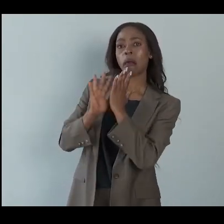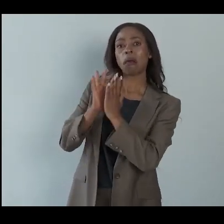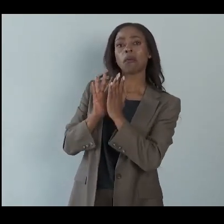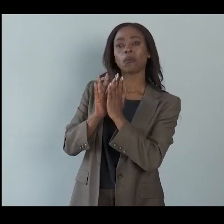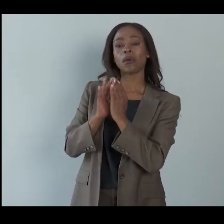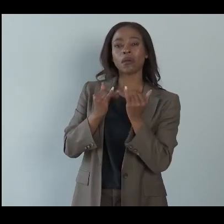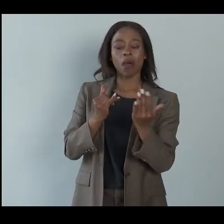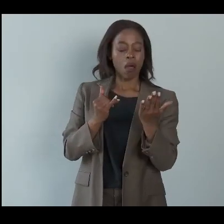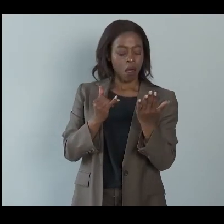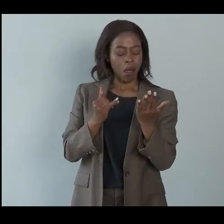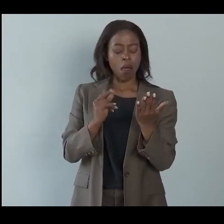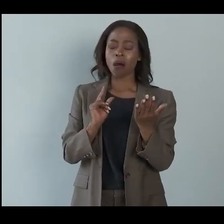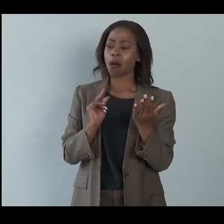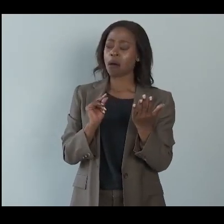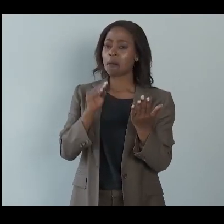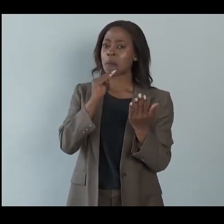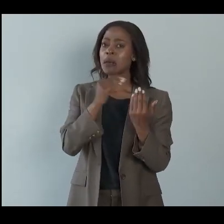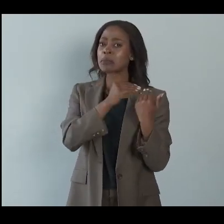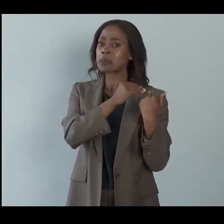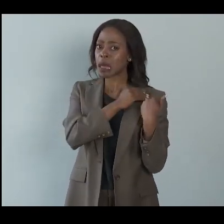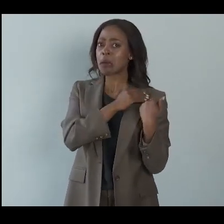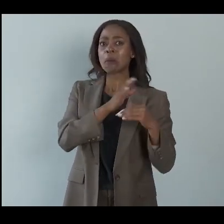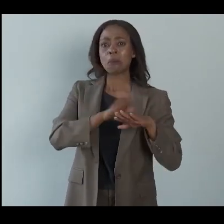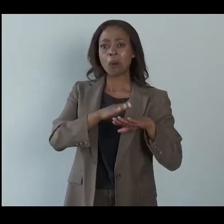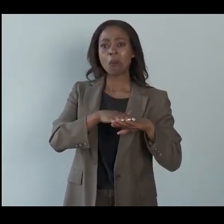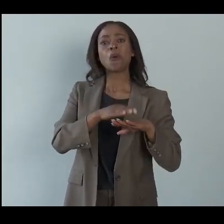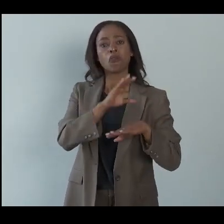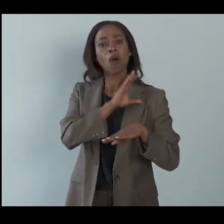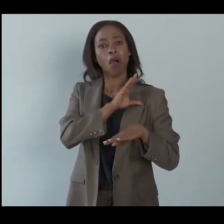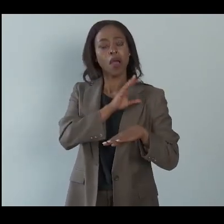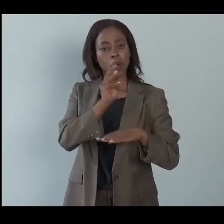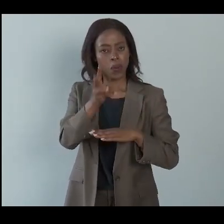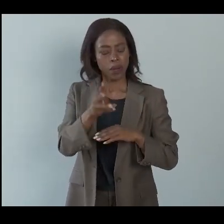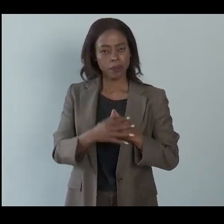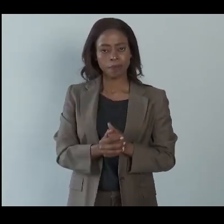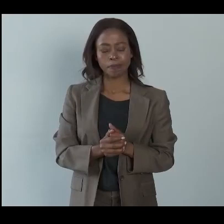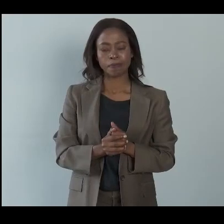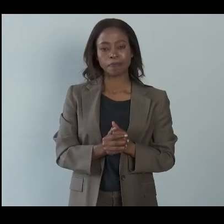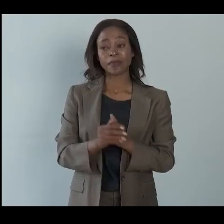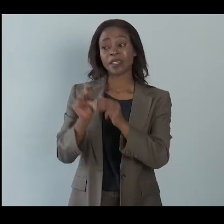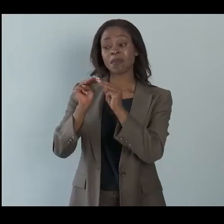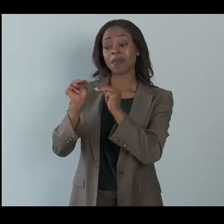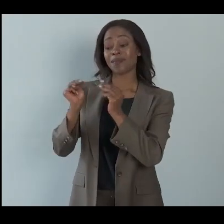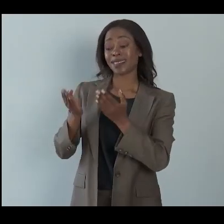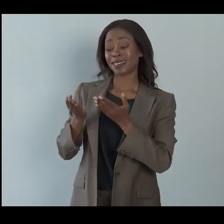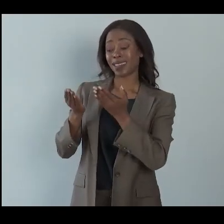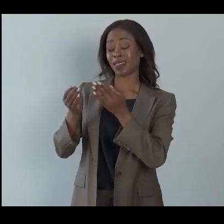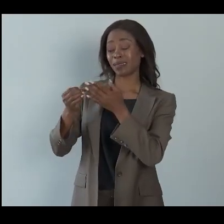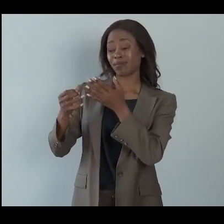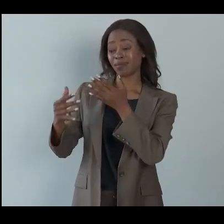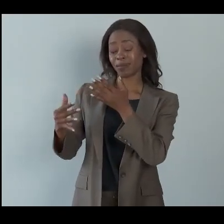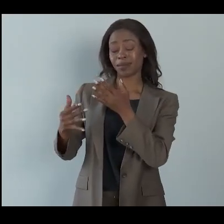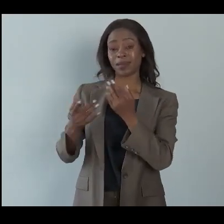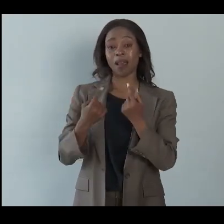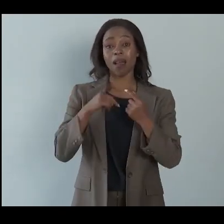full-service security offering going forward. Moving on to our last 2 segments, Managed Services and Other. Altron